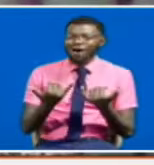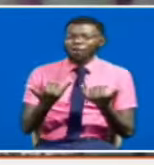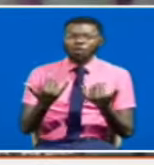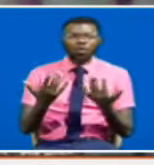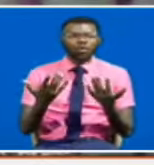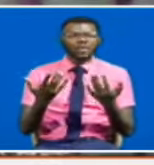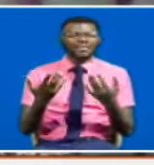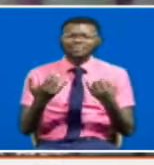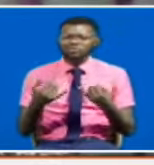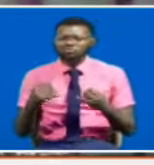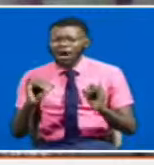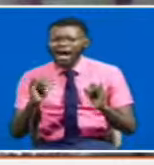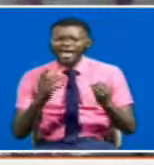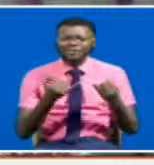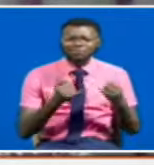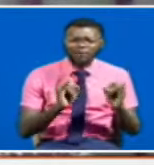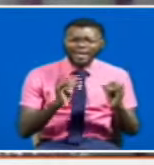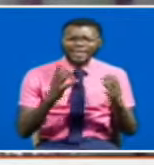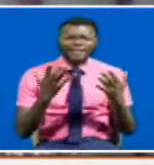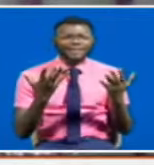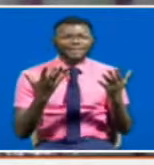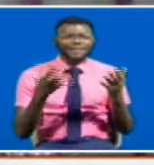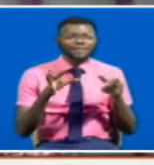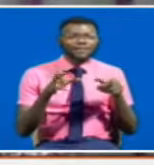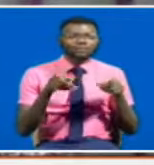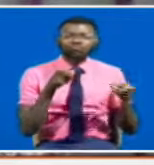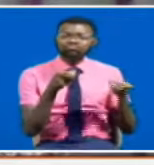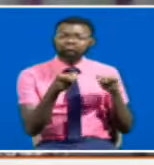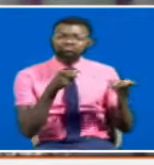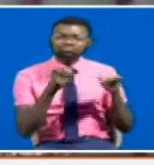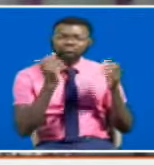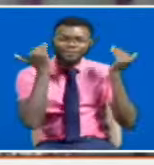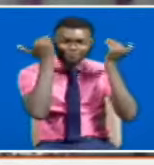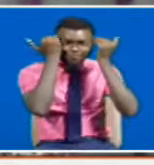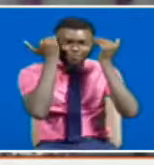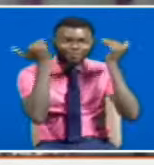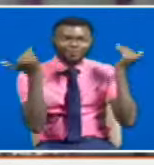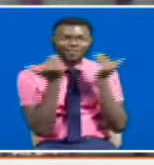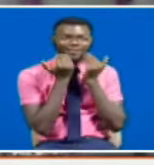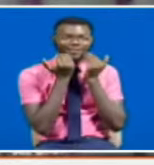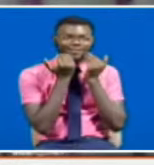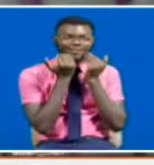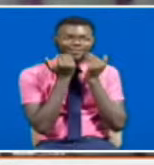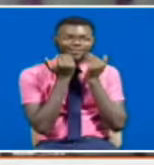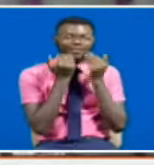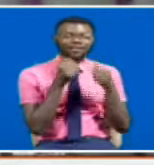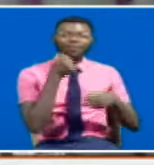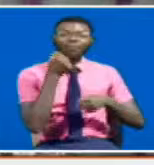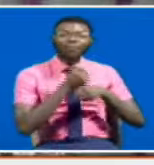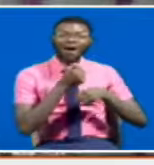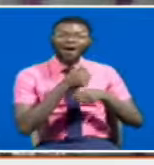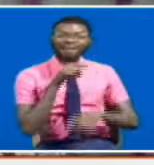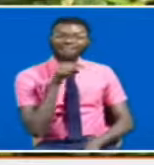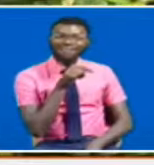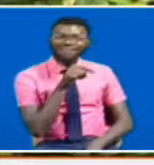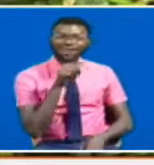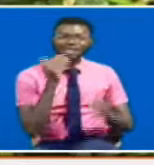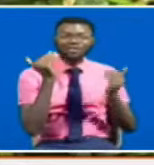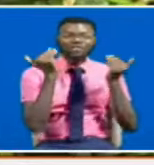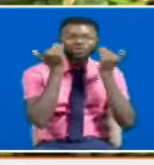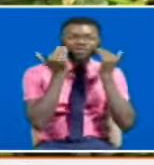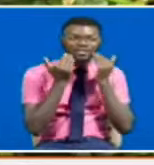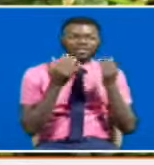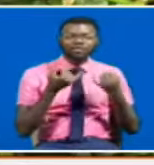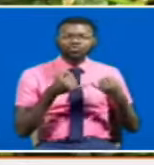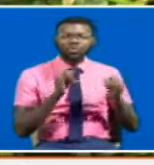always tried to rein in and take control of the operations of the judiciary. Let